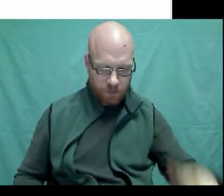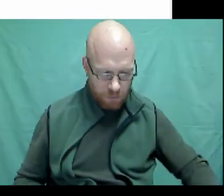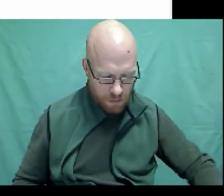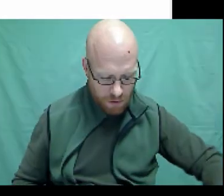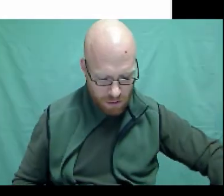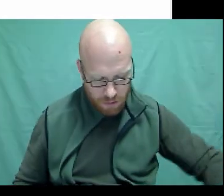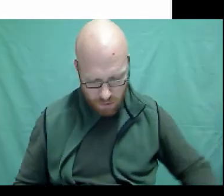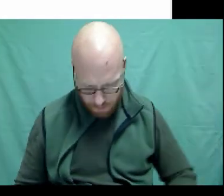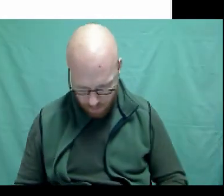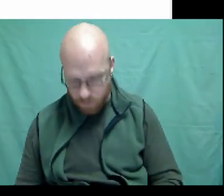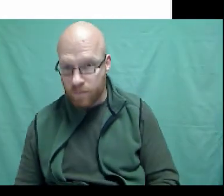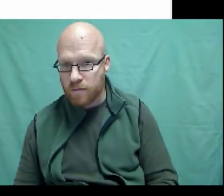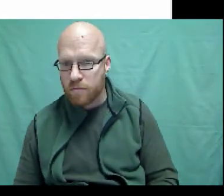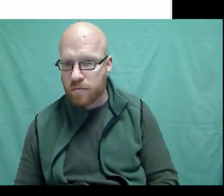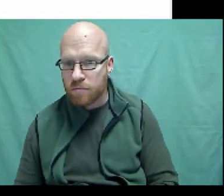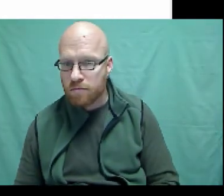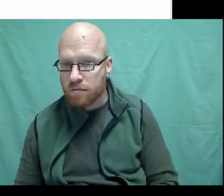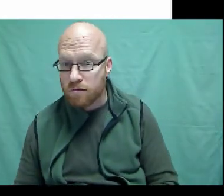for x.